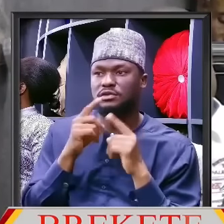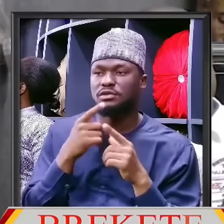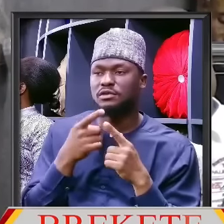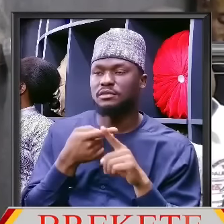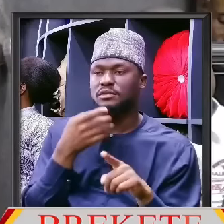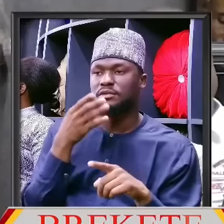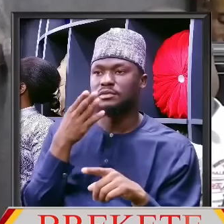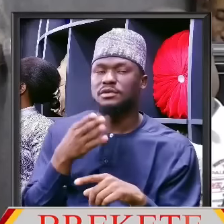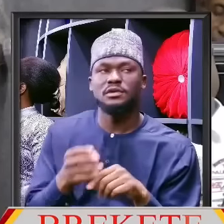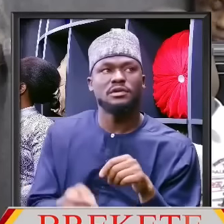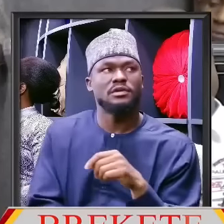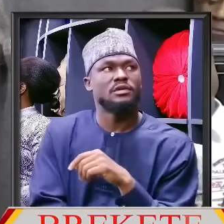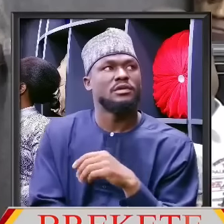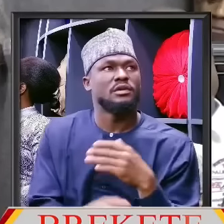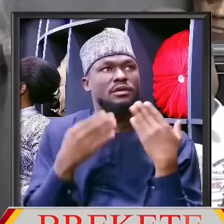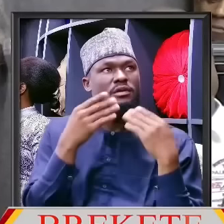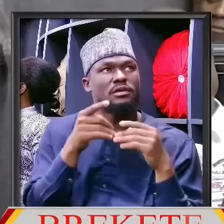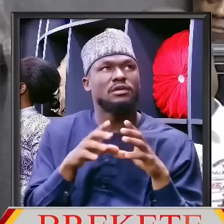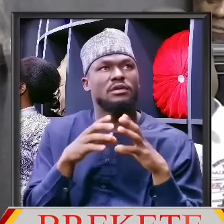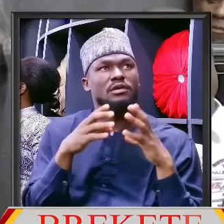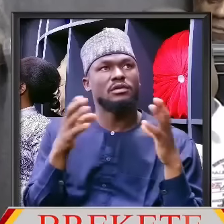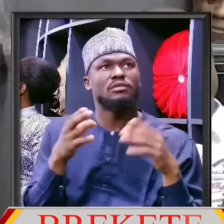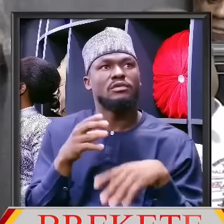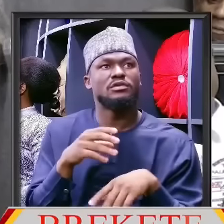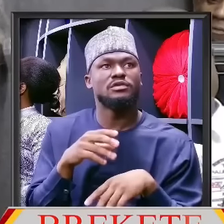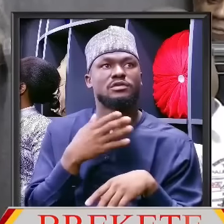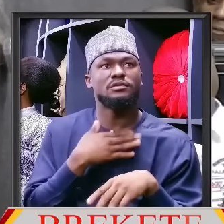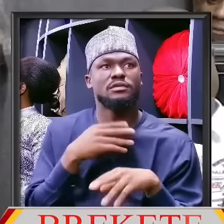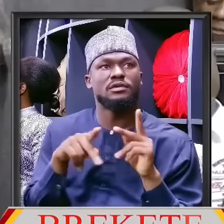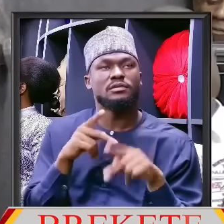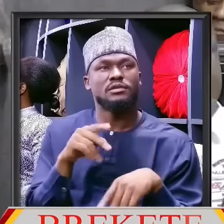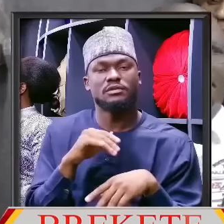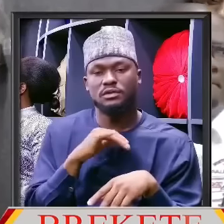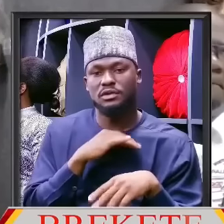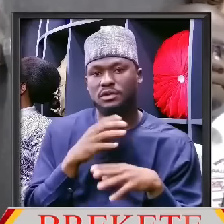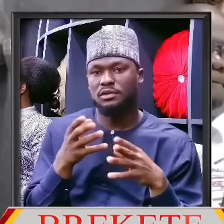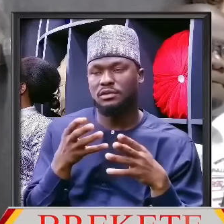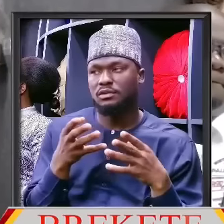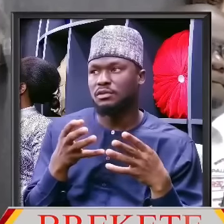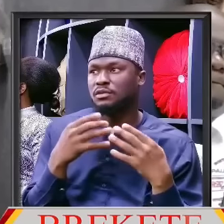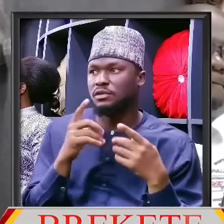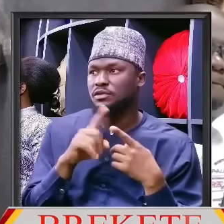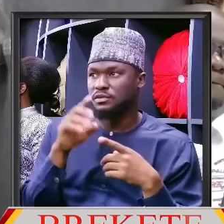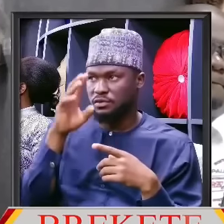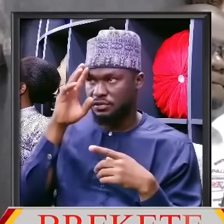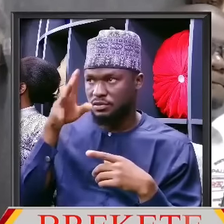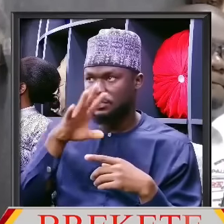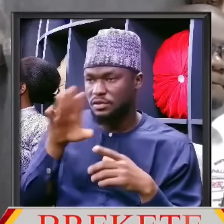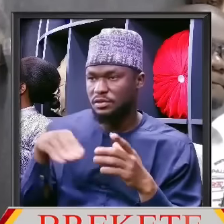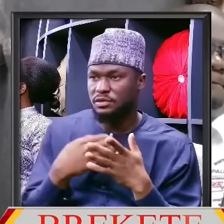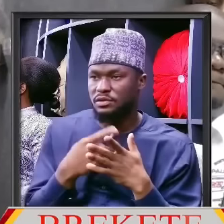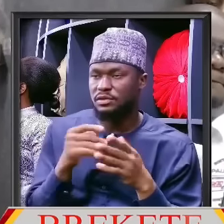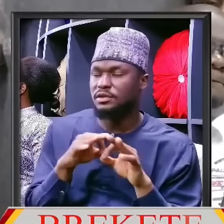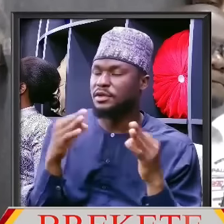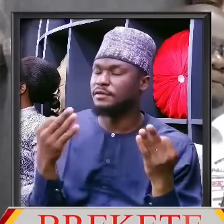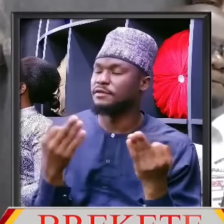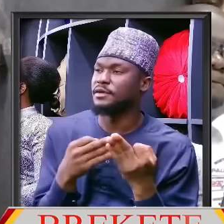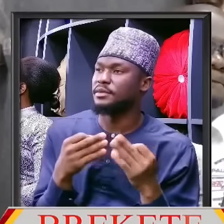there. Thank you very much, my people. Once again, I greet the entire Brekete